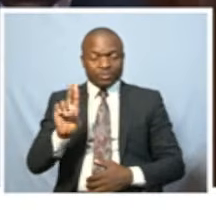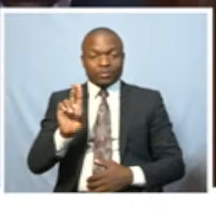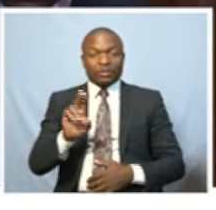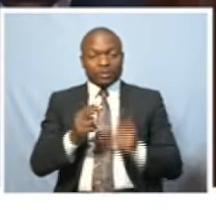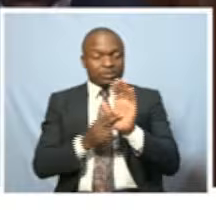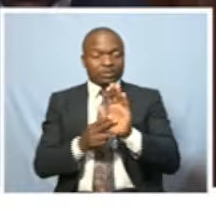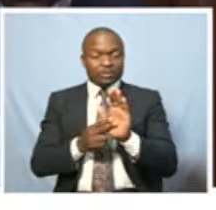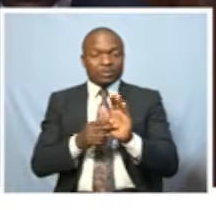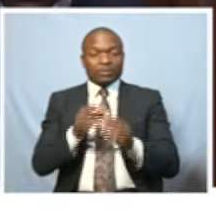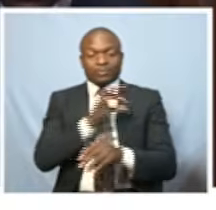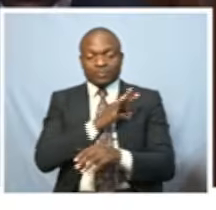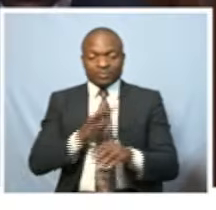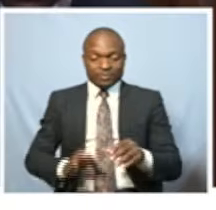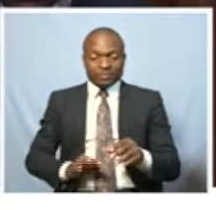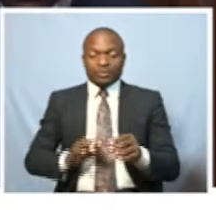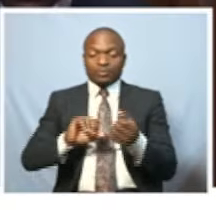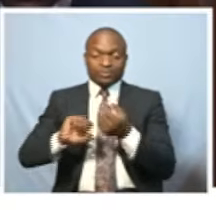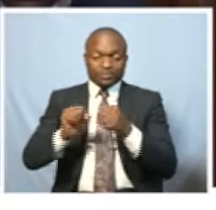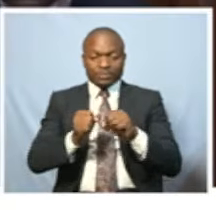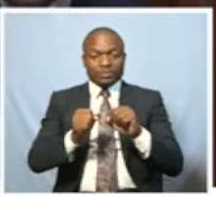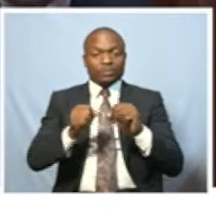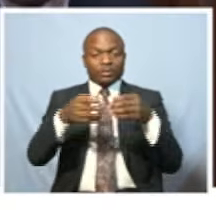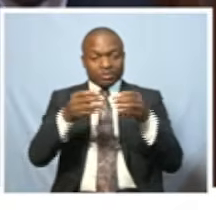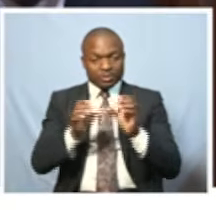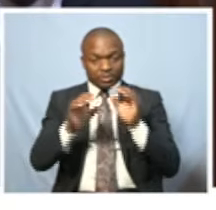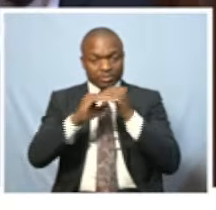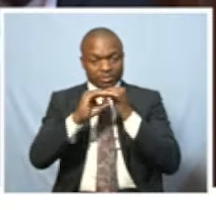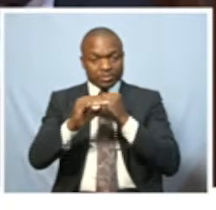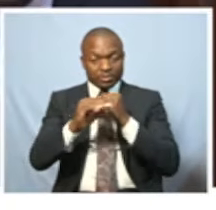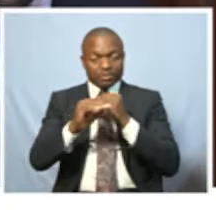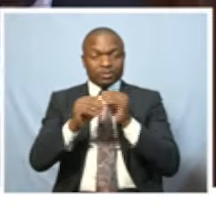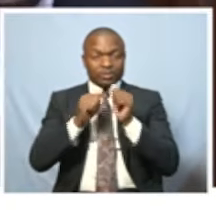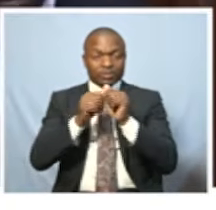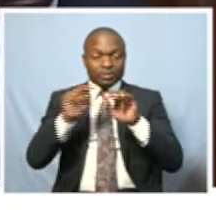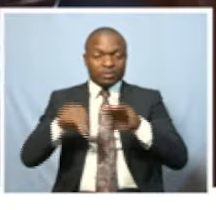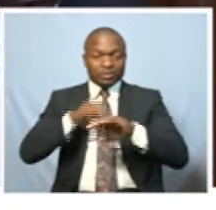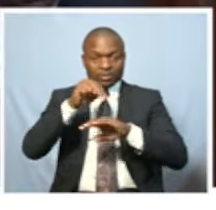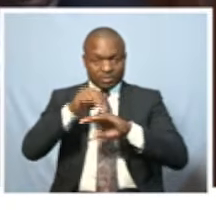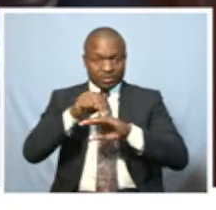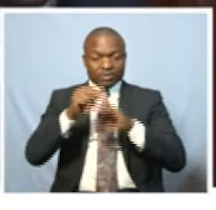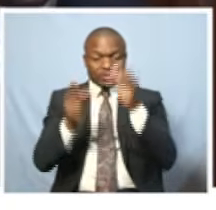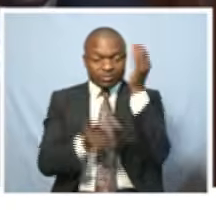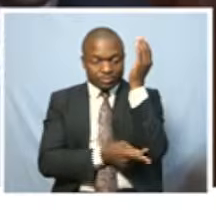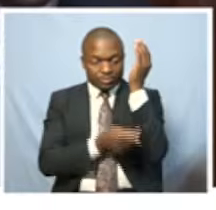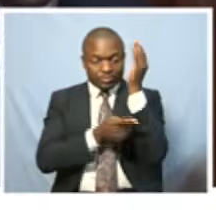security at the constituency level, in line with the National Development Agenda,